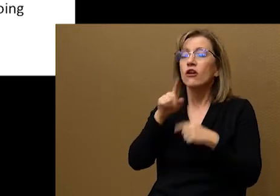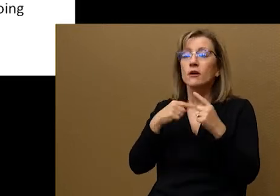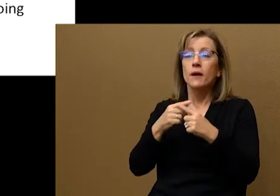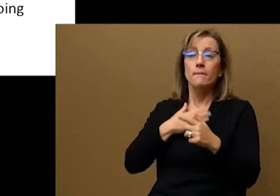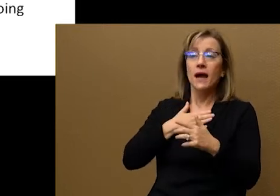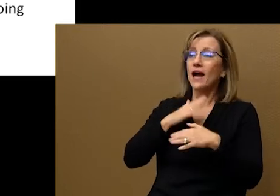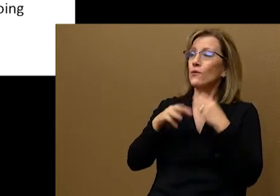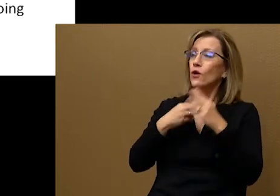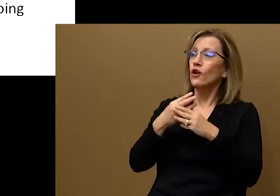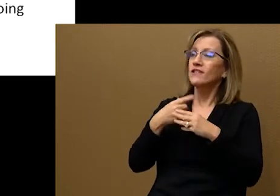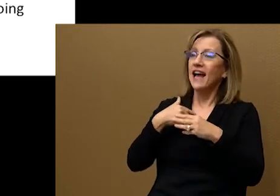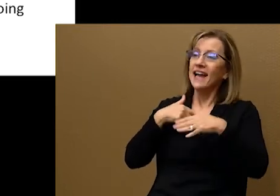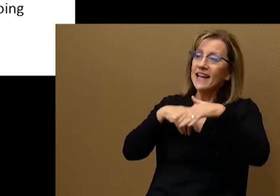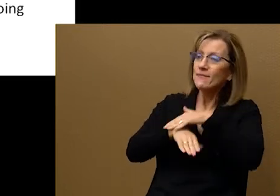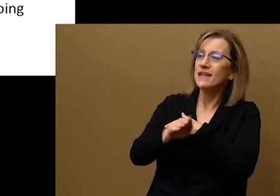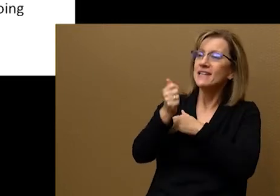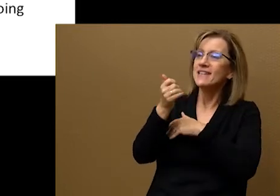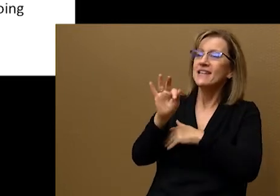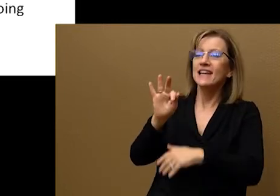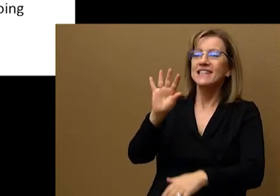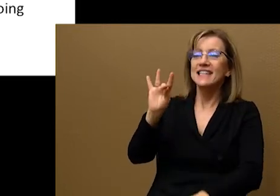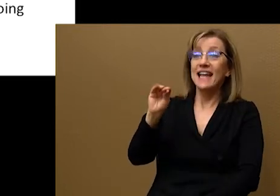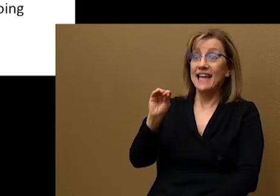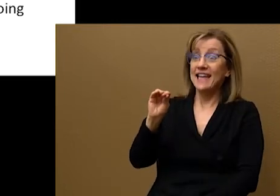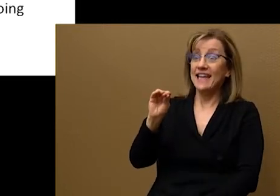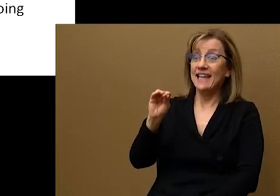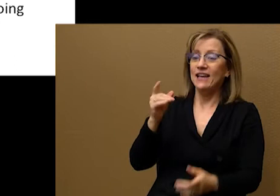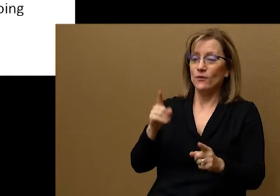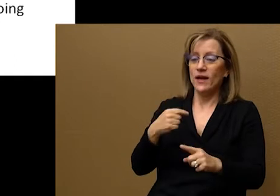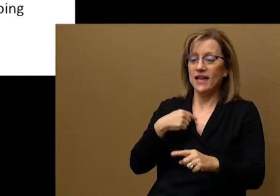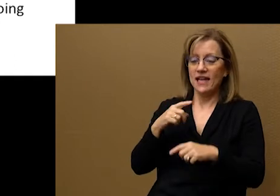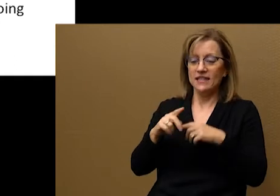that I entered in 1980 when I started this.